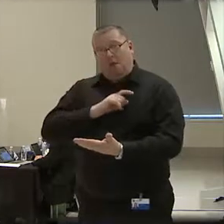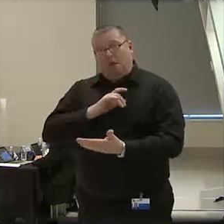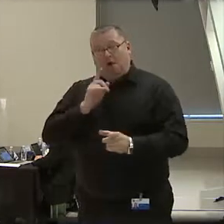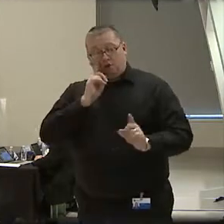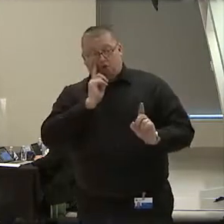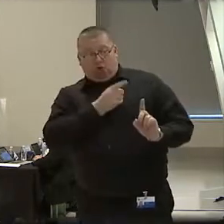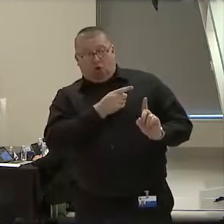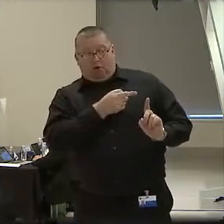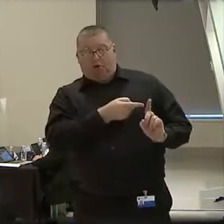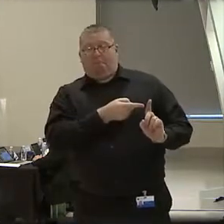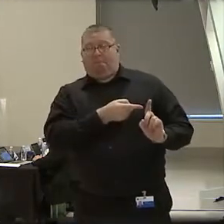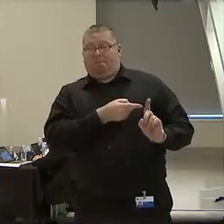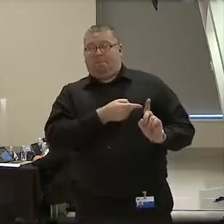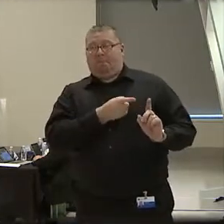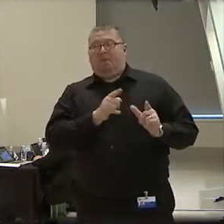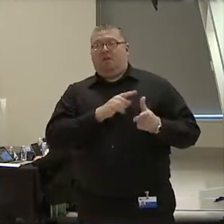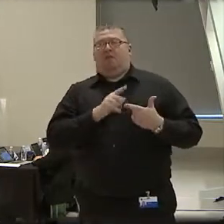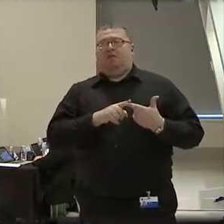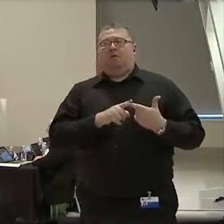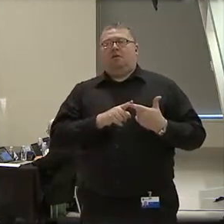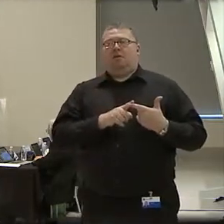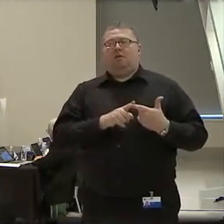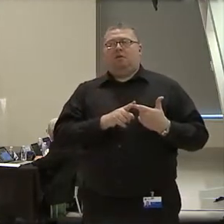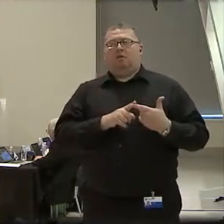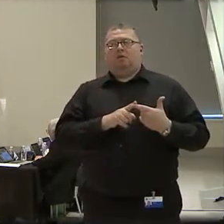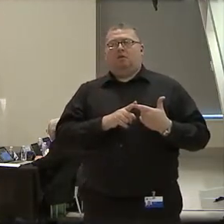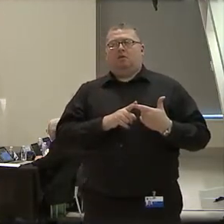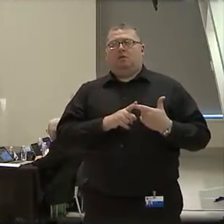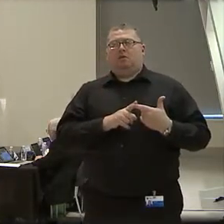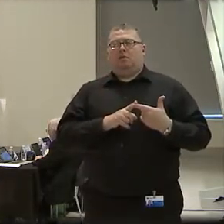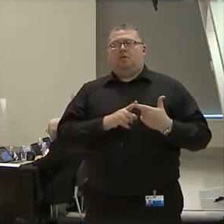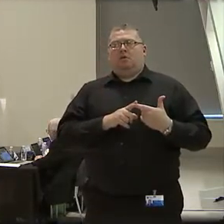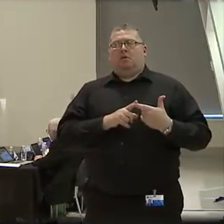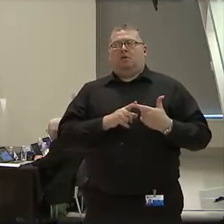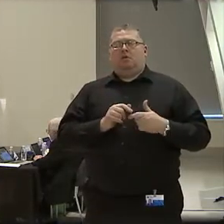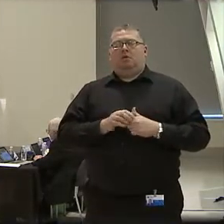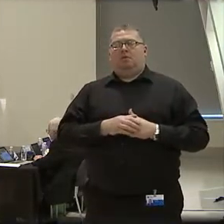targeted by Dorner. And in fact, in the end, he was targeted by Dorner.